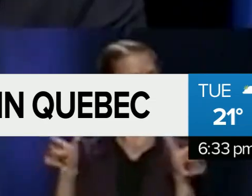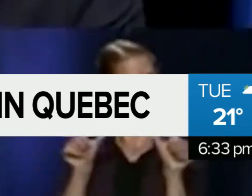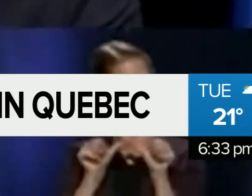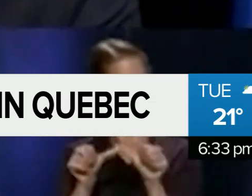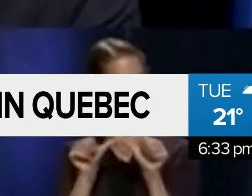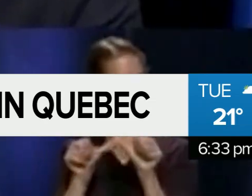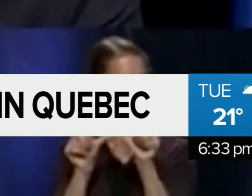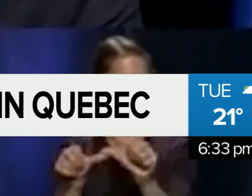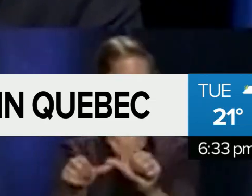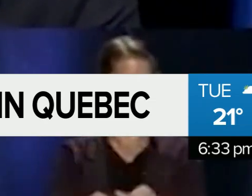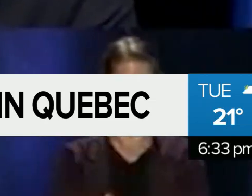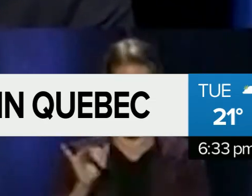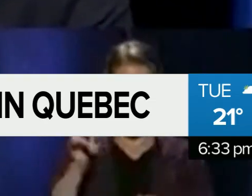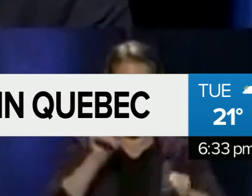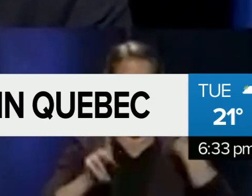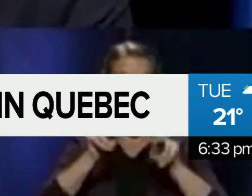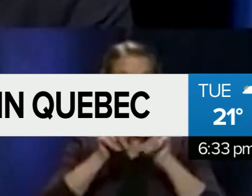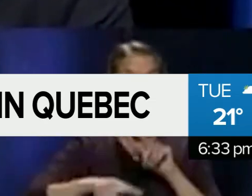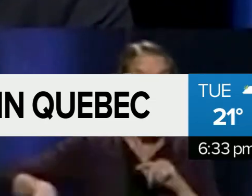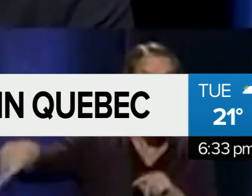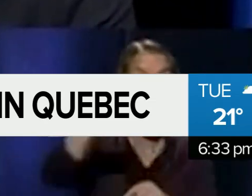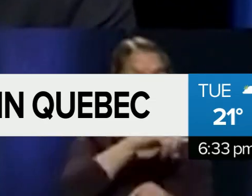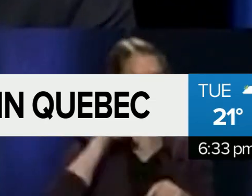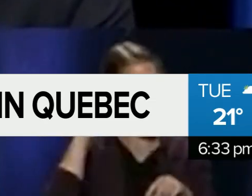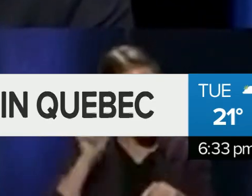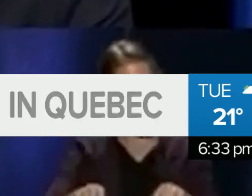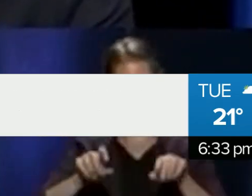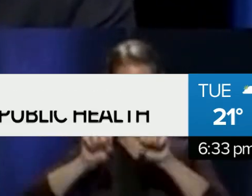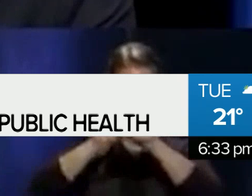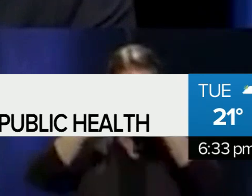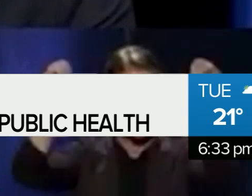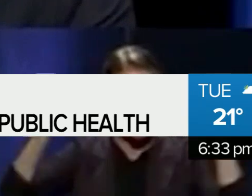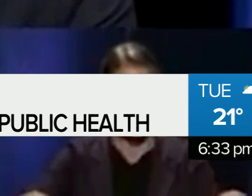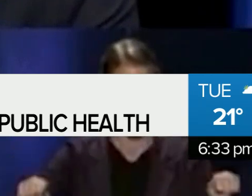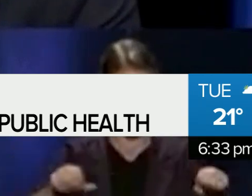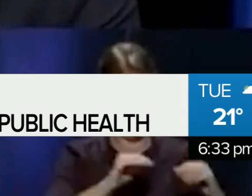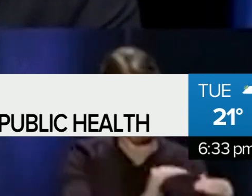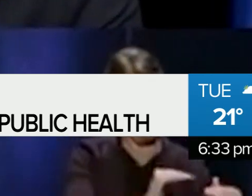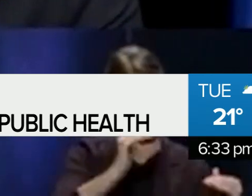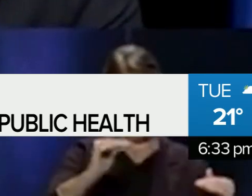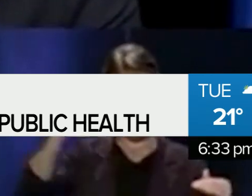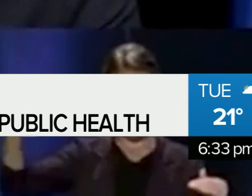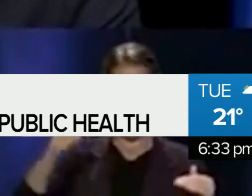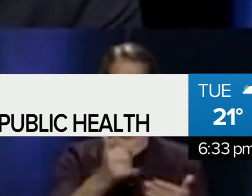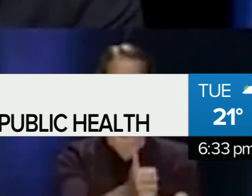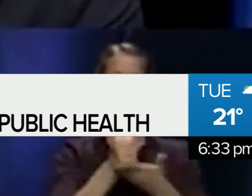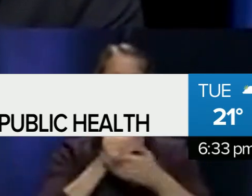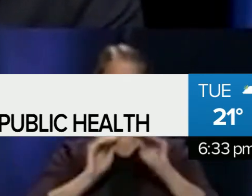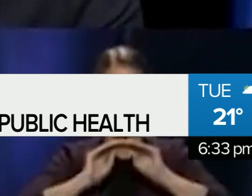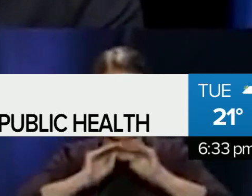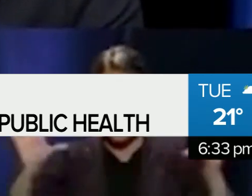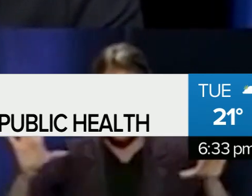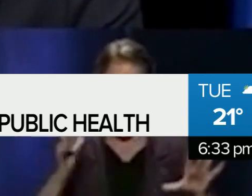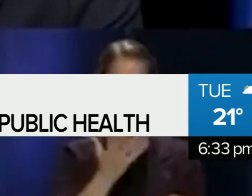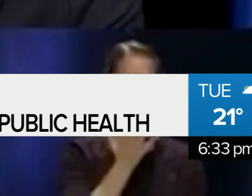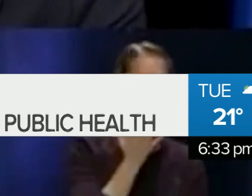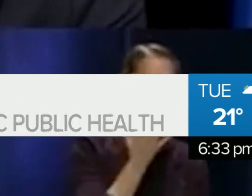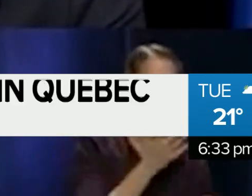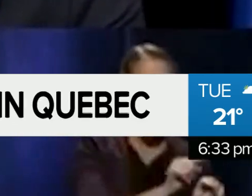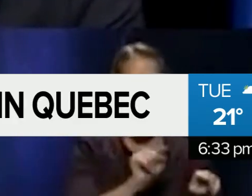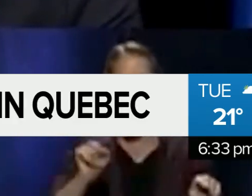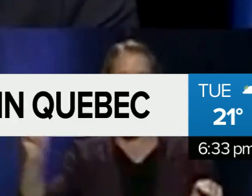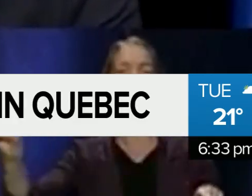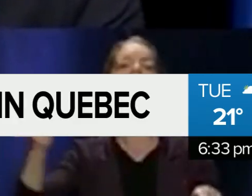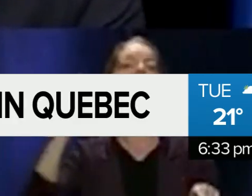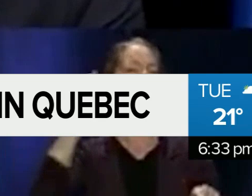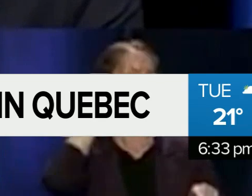So the whole idea of having a system like that is so that people can understand in advance what are the messages that are going to be given, when will they